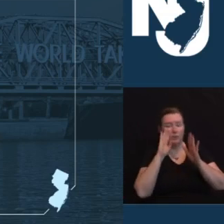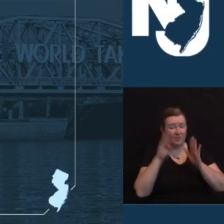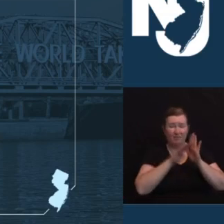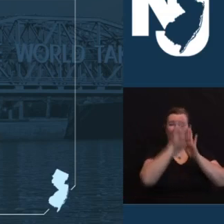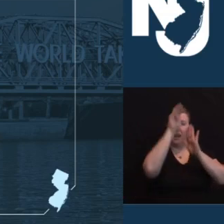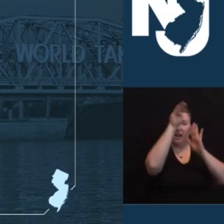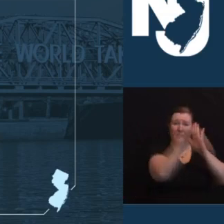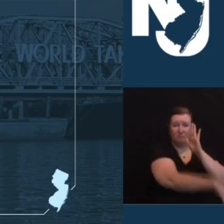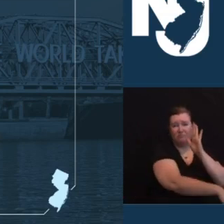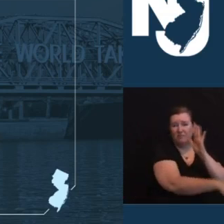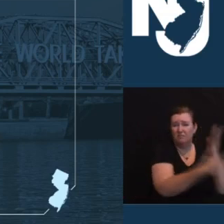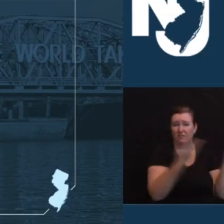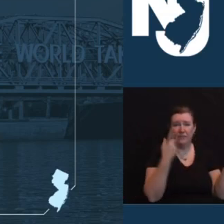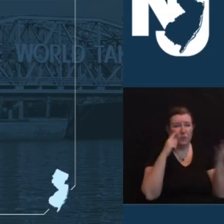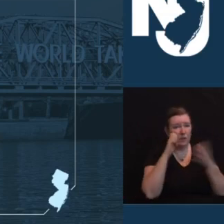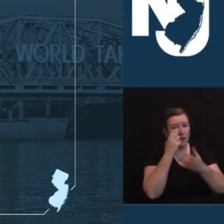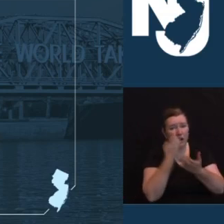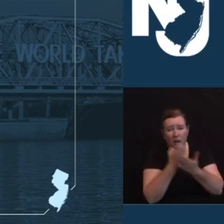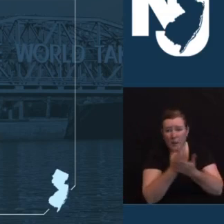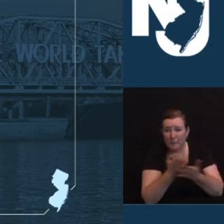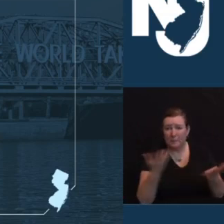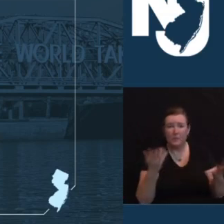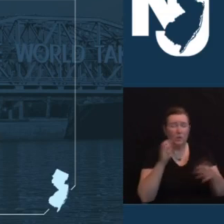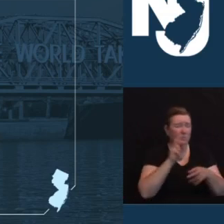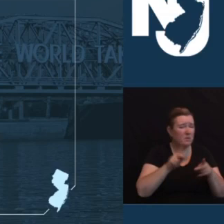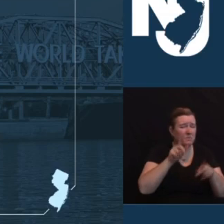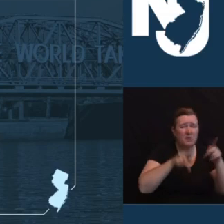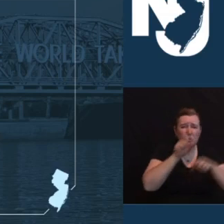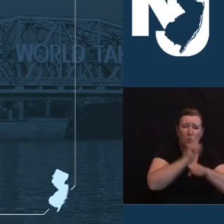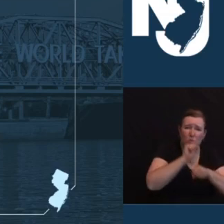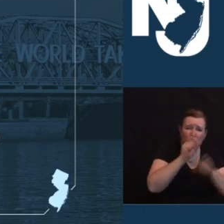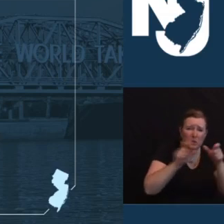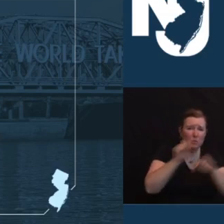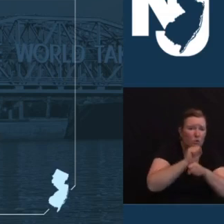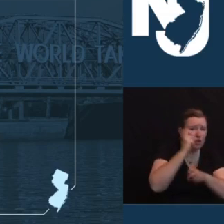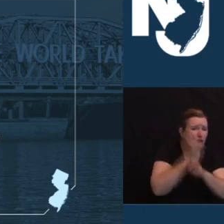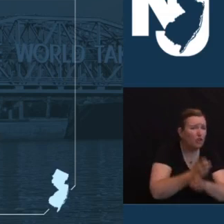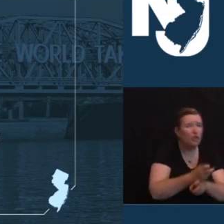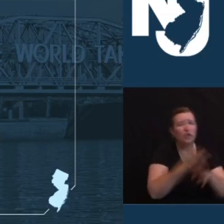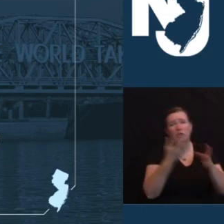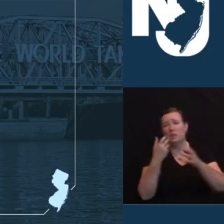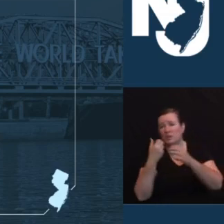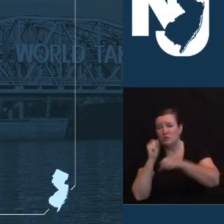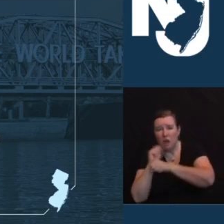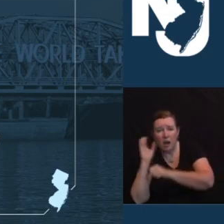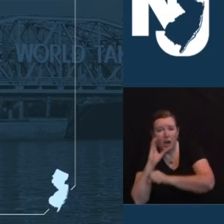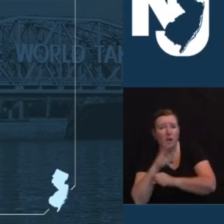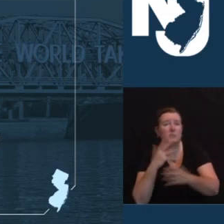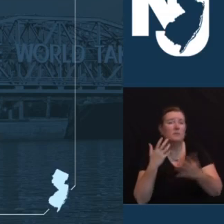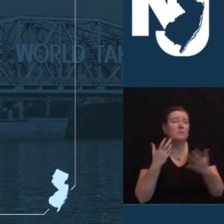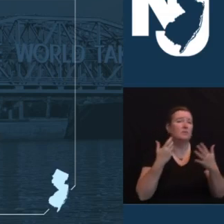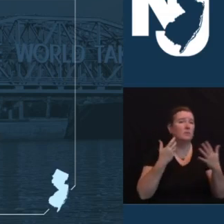hardworking individuals, especially those who are unemployed, will be the ones that bear the biggest burden.